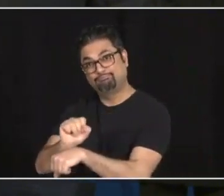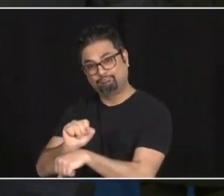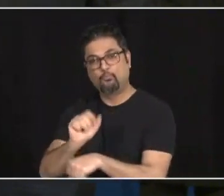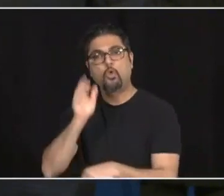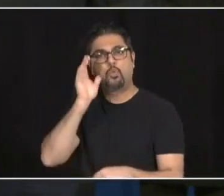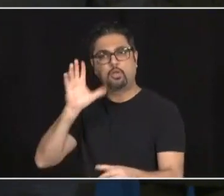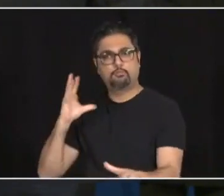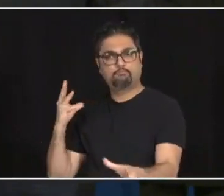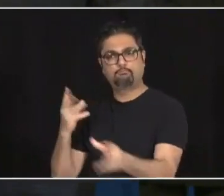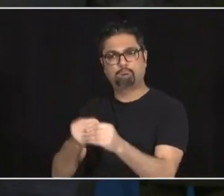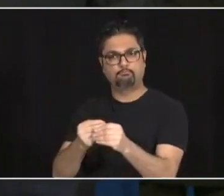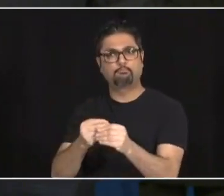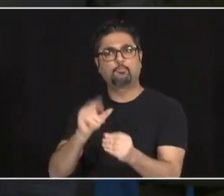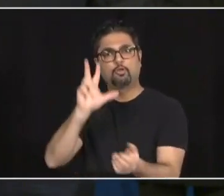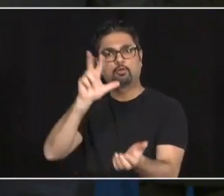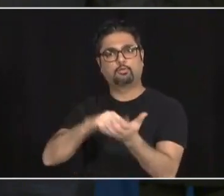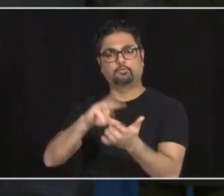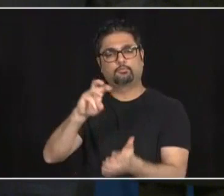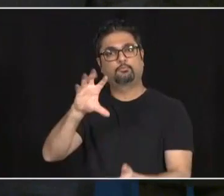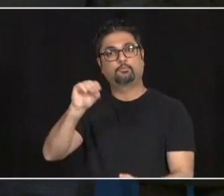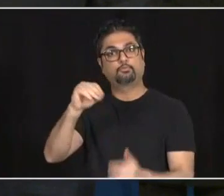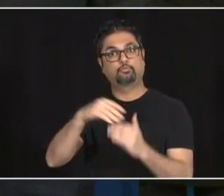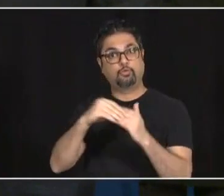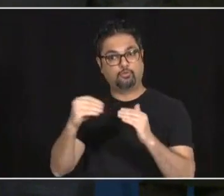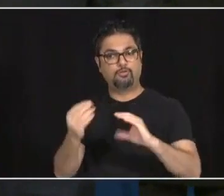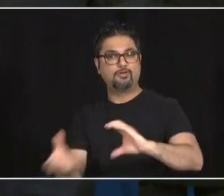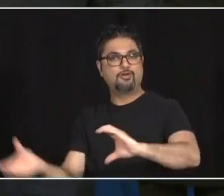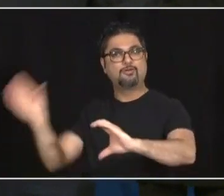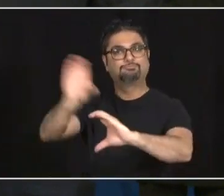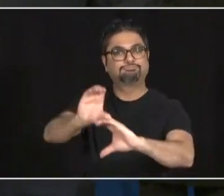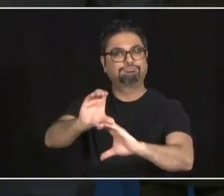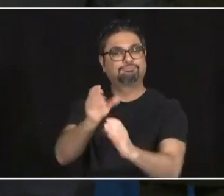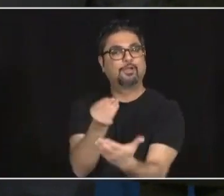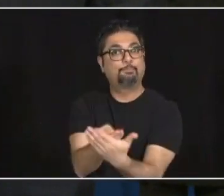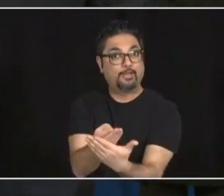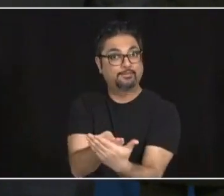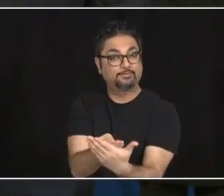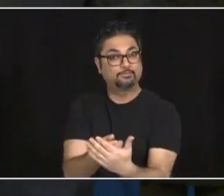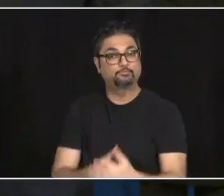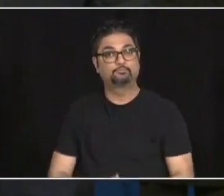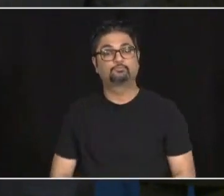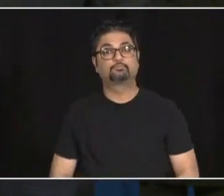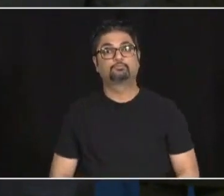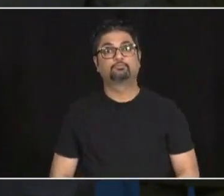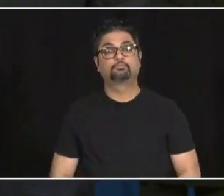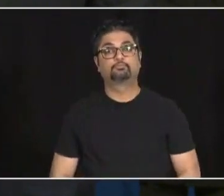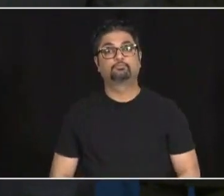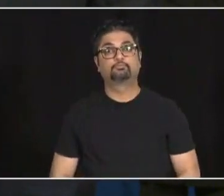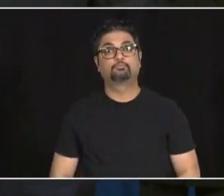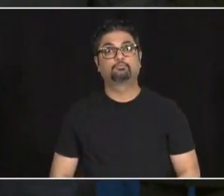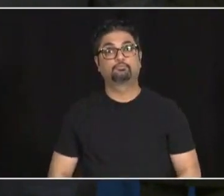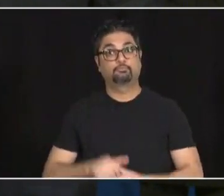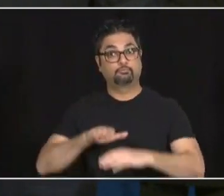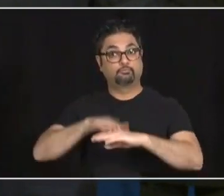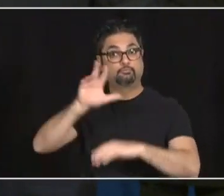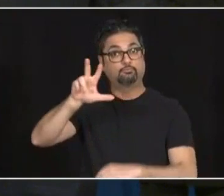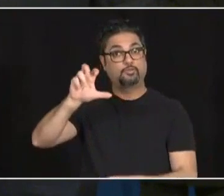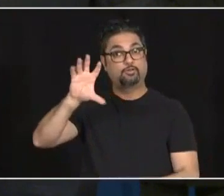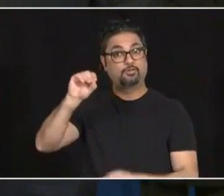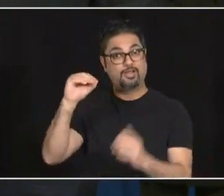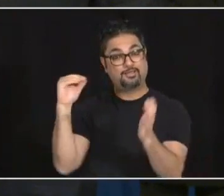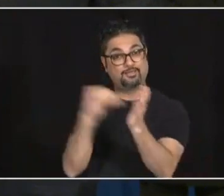$3,560 in additional compensation. In total, over 350,000 employees across